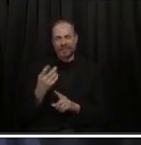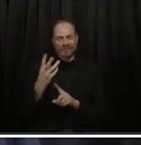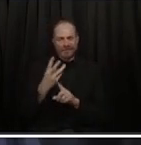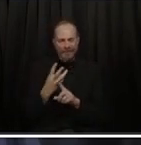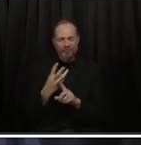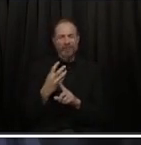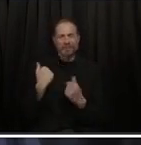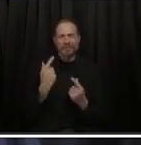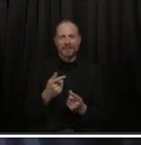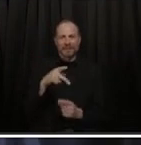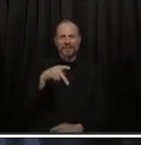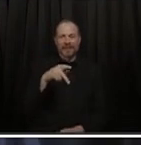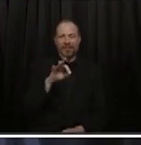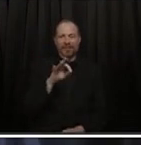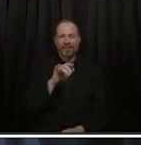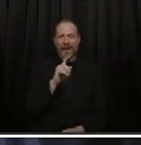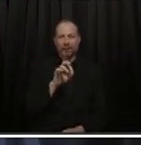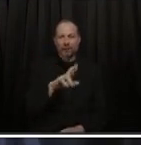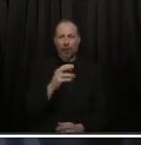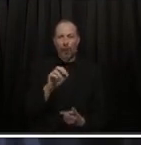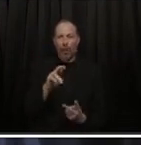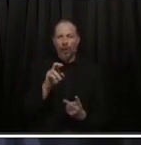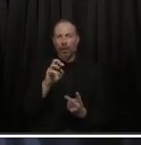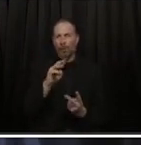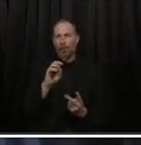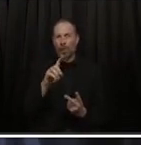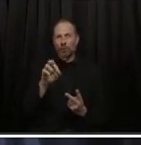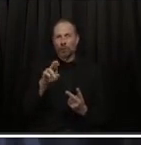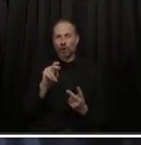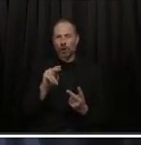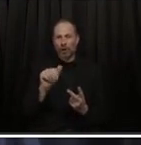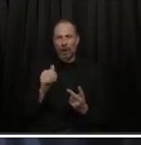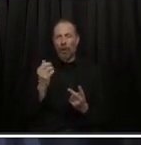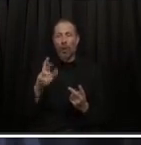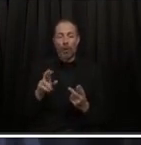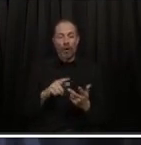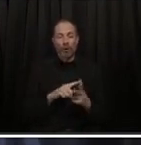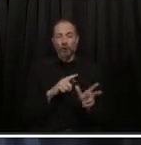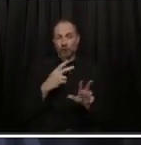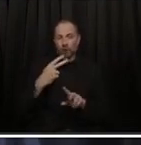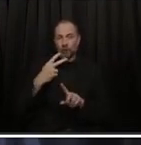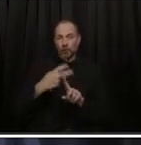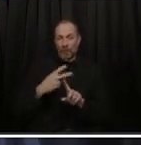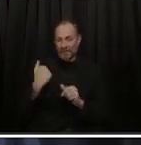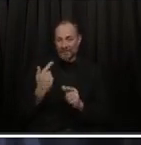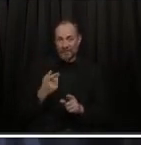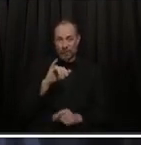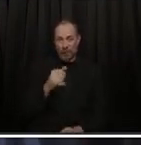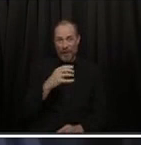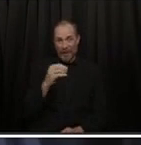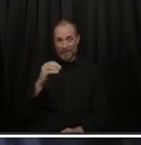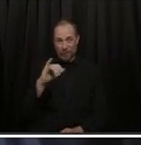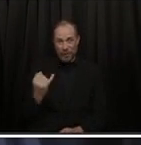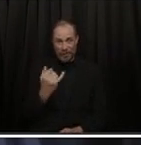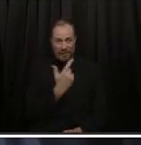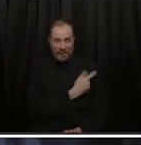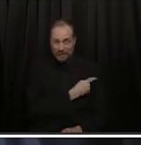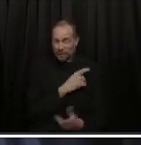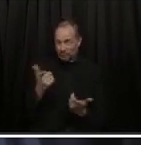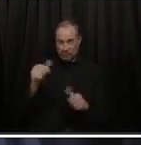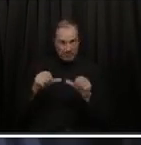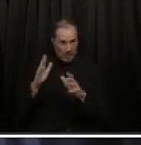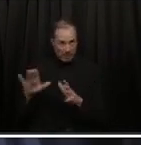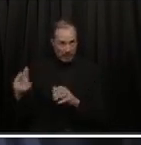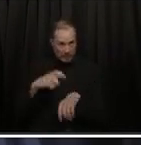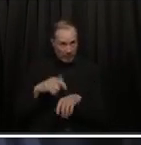2 months since you got the Johnson & Johnson vaccine, please get that third dose today. Scientists didn't know that it was necessary at the